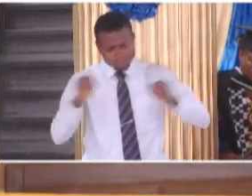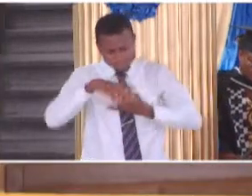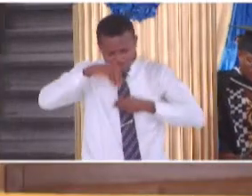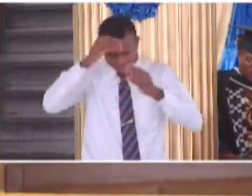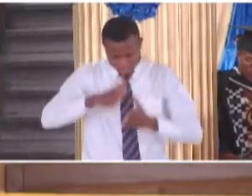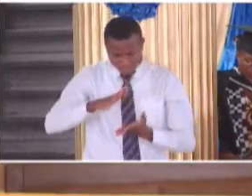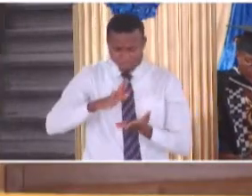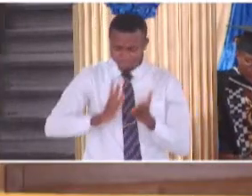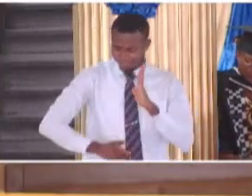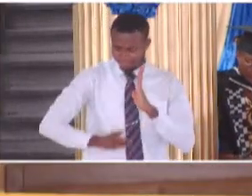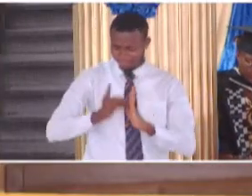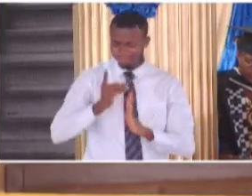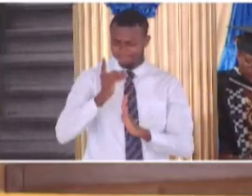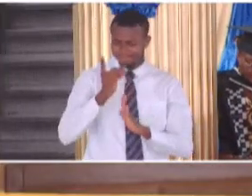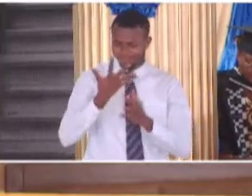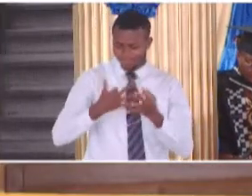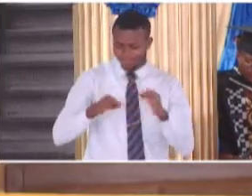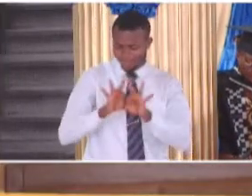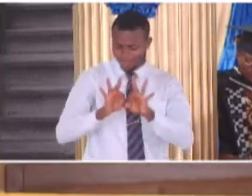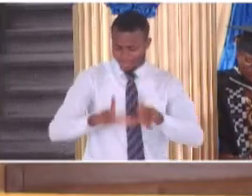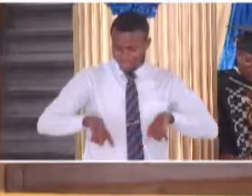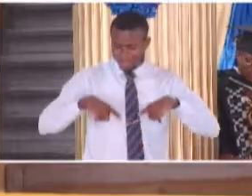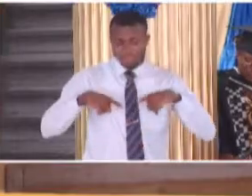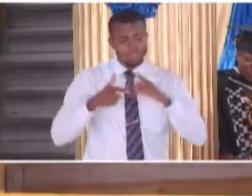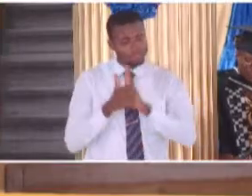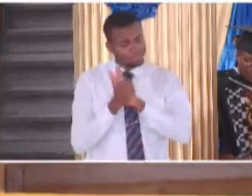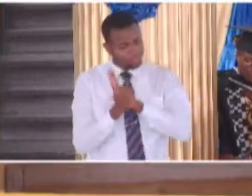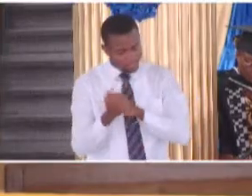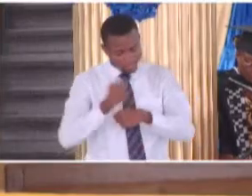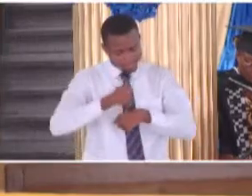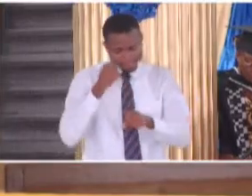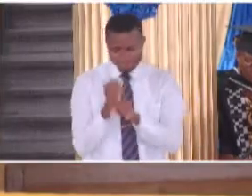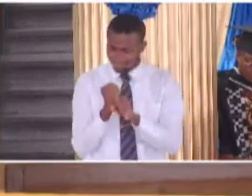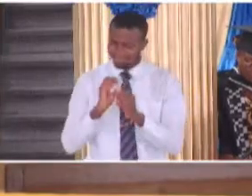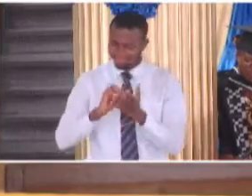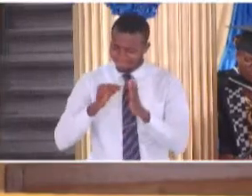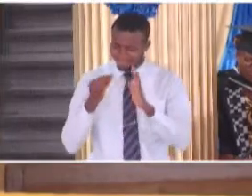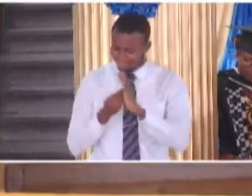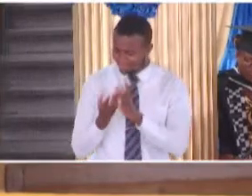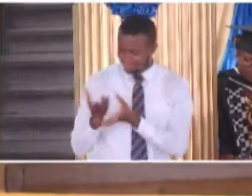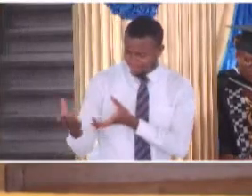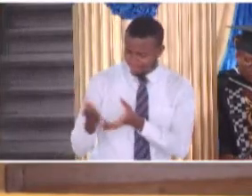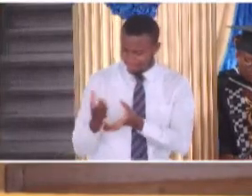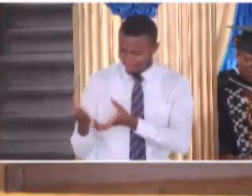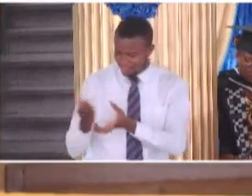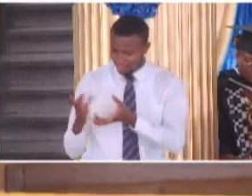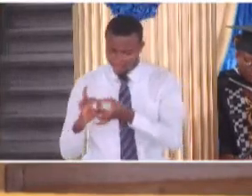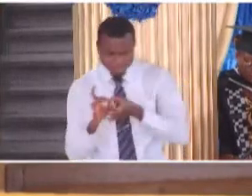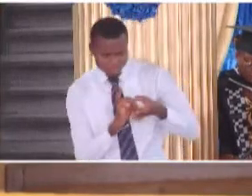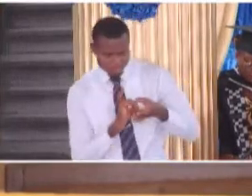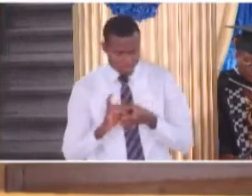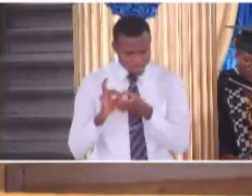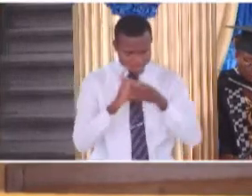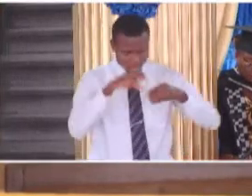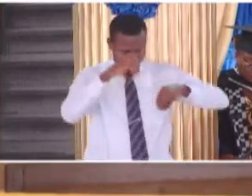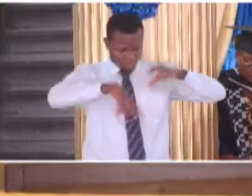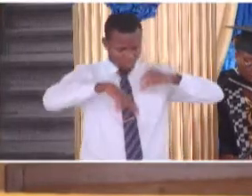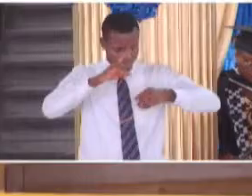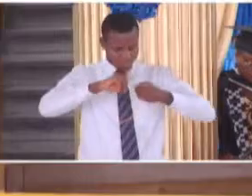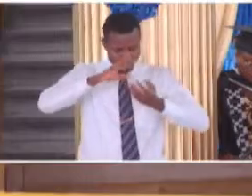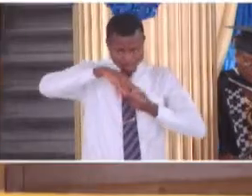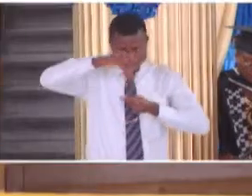develop essential life skills and make meaningful connections, as well as contribute to